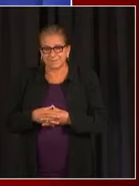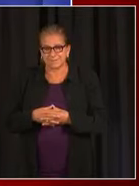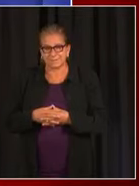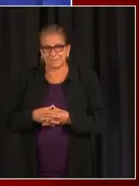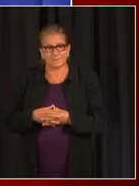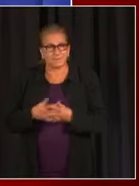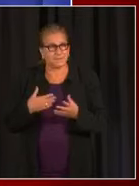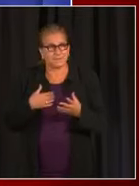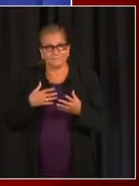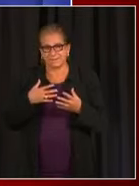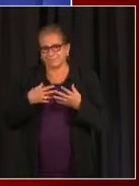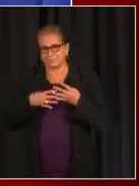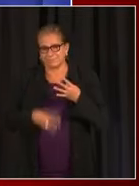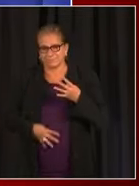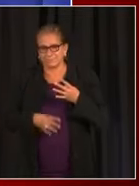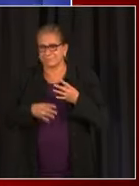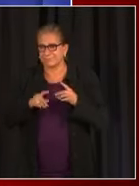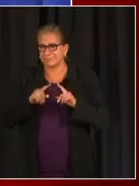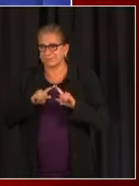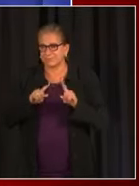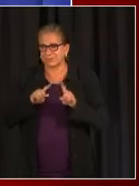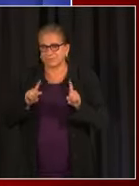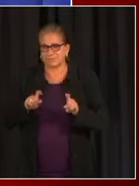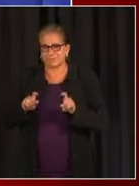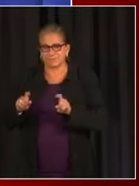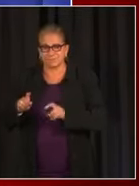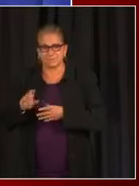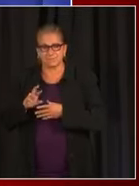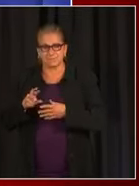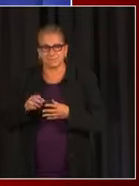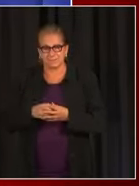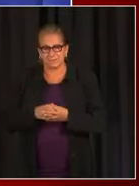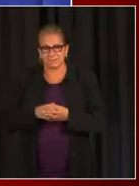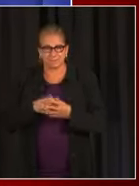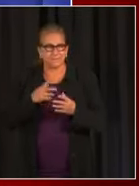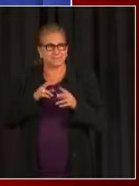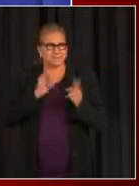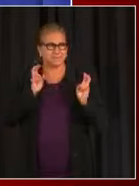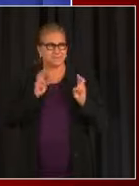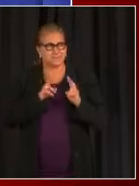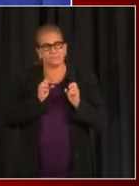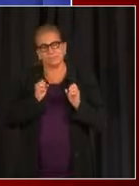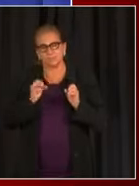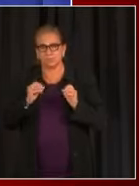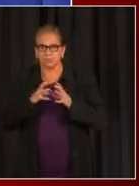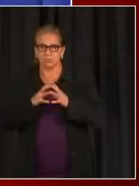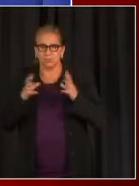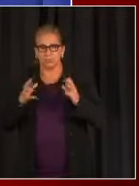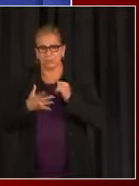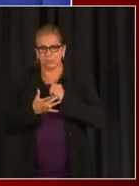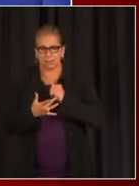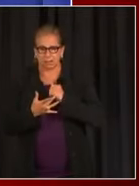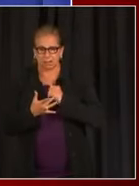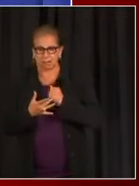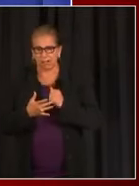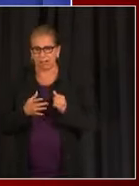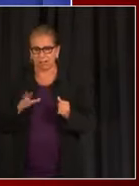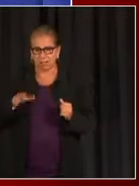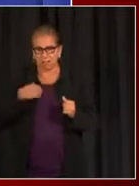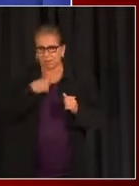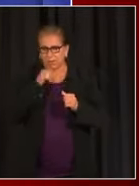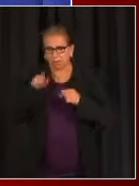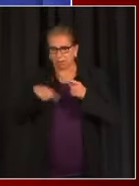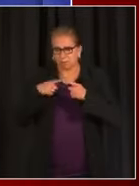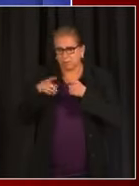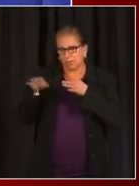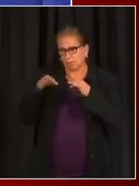some other factors that come into play in terms of some very technical stuff around CT values. But I'll spare you for